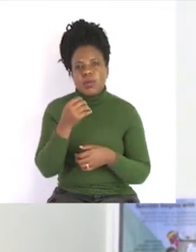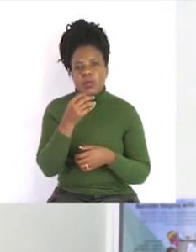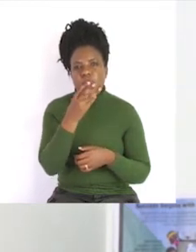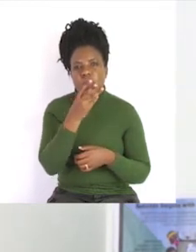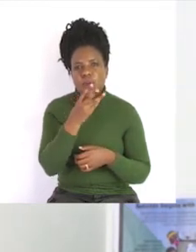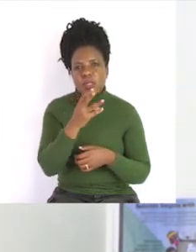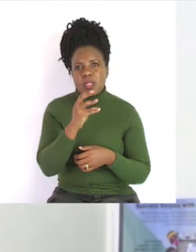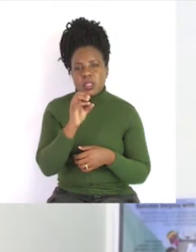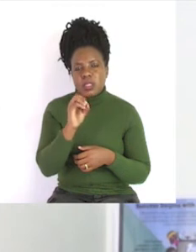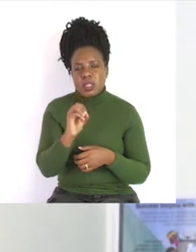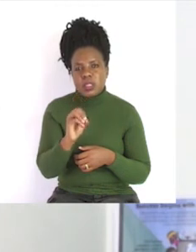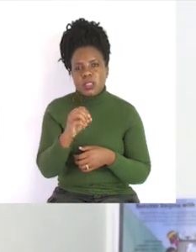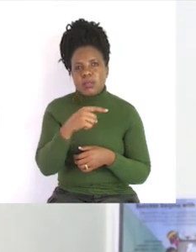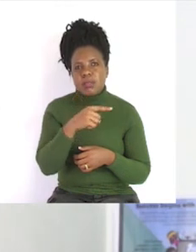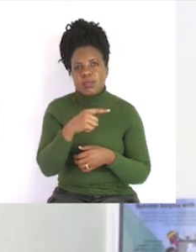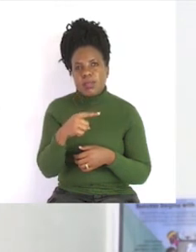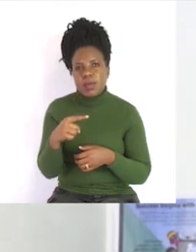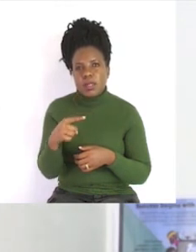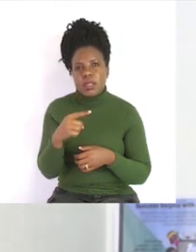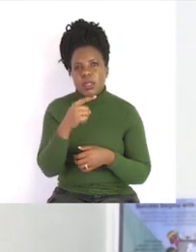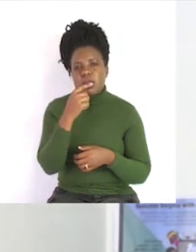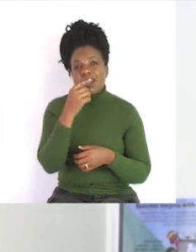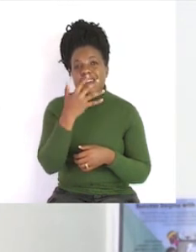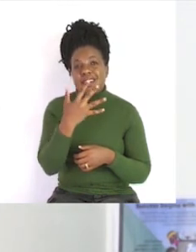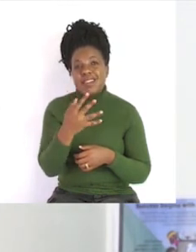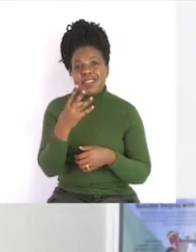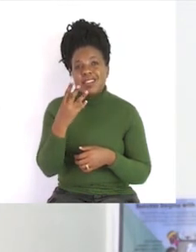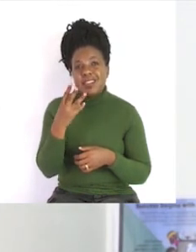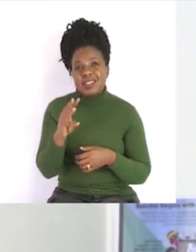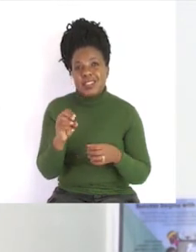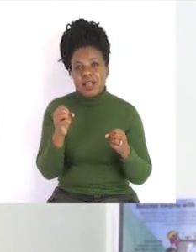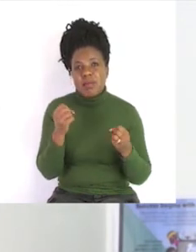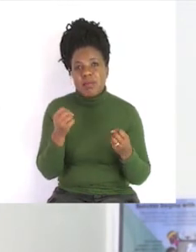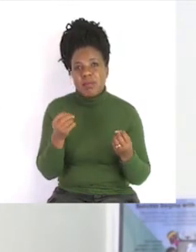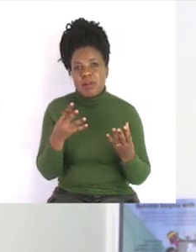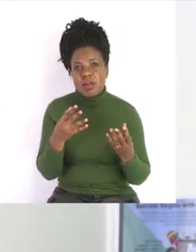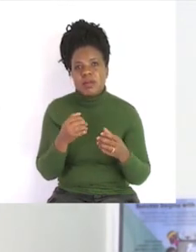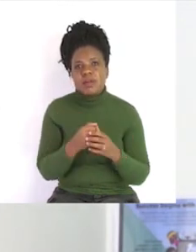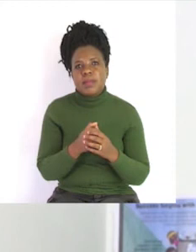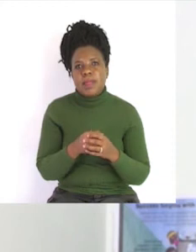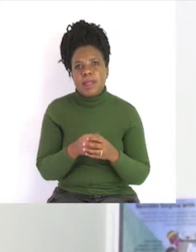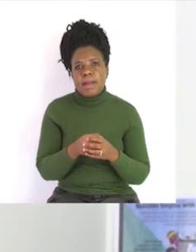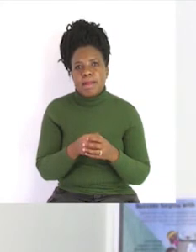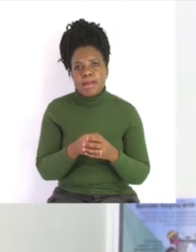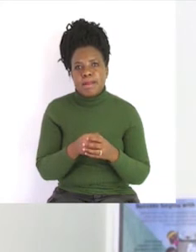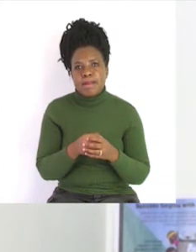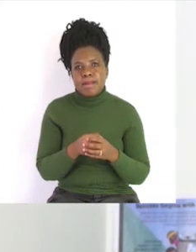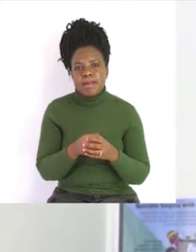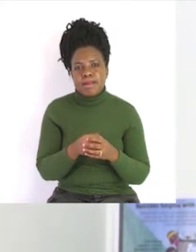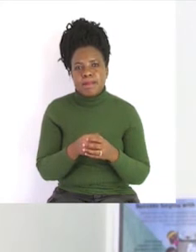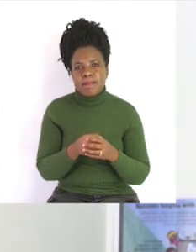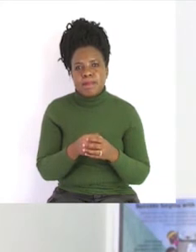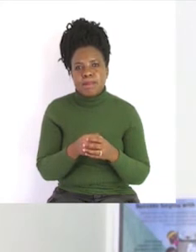All right. Now, I will then say 0 minus 6, I can't. Then I'm going to ask here. Then I say